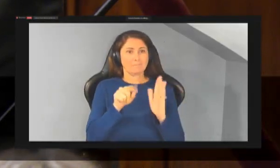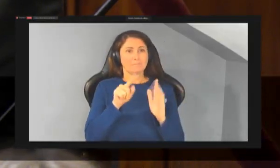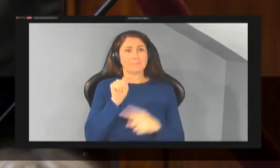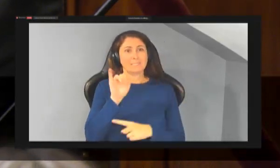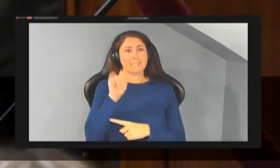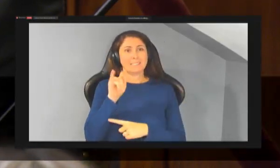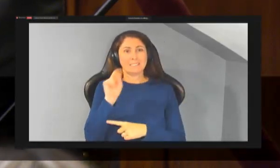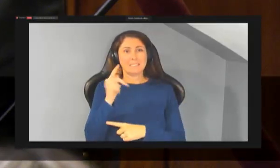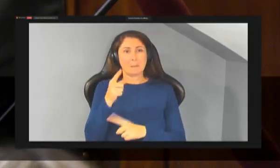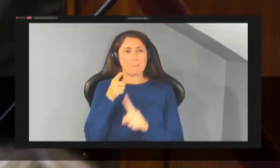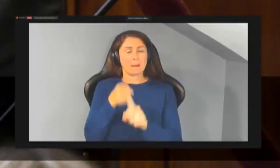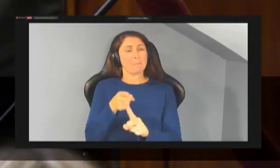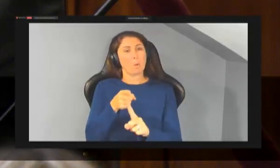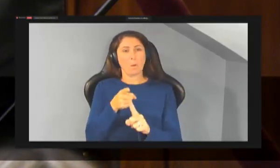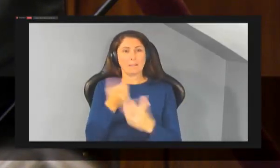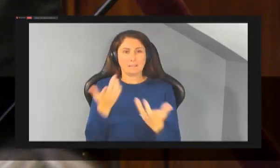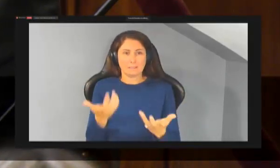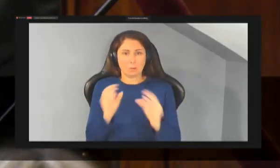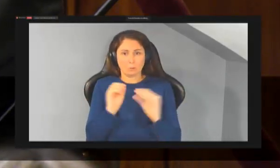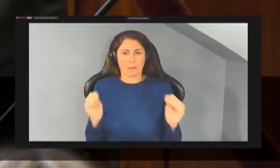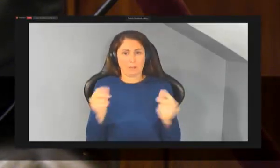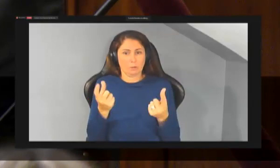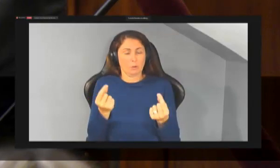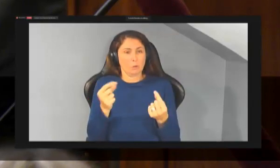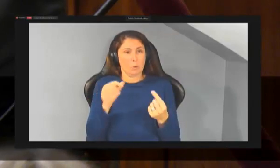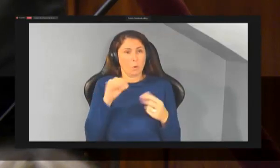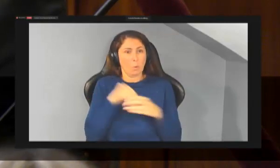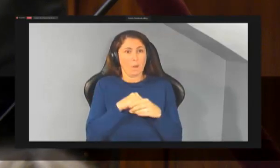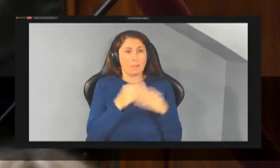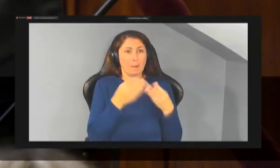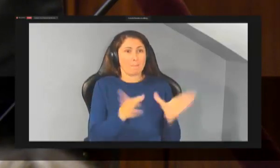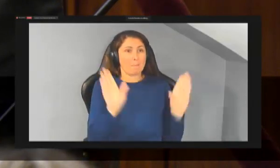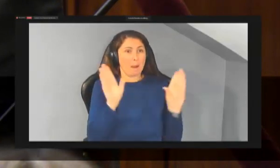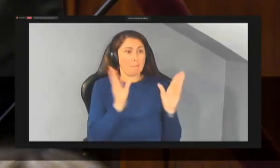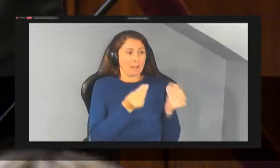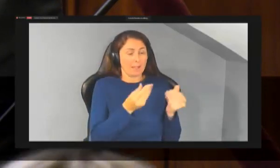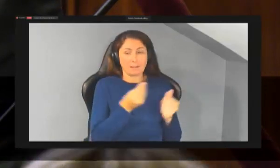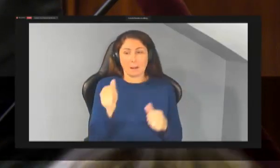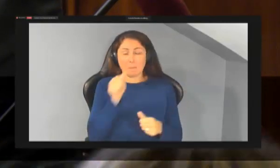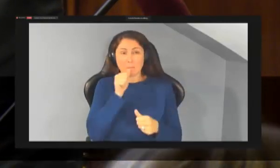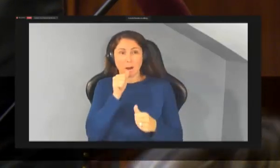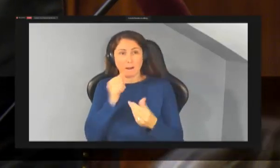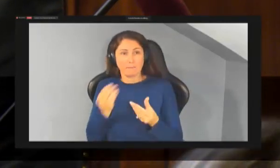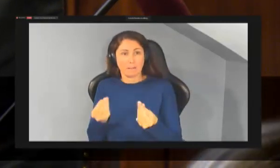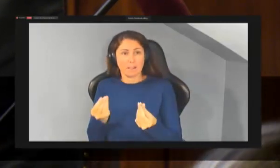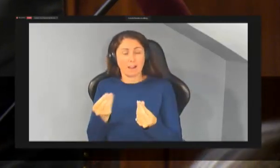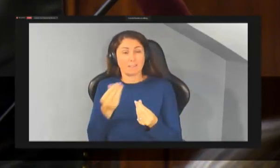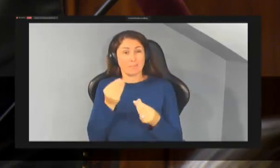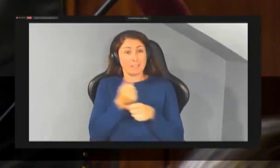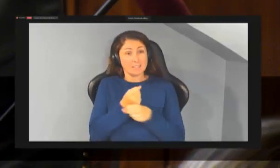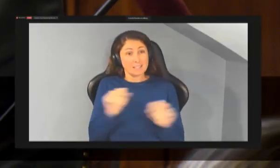as it relates to the impact on public lands and private lands, as well as the safety impacts